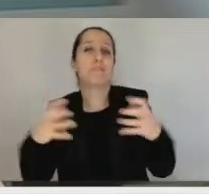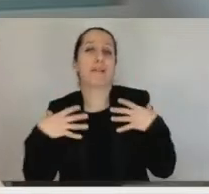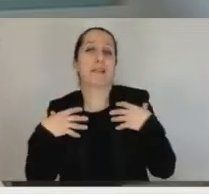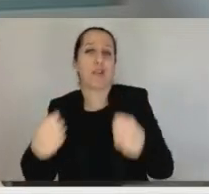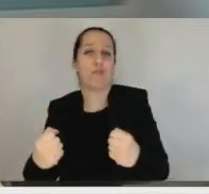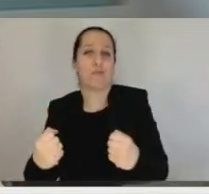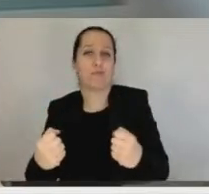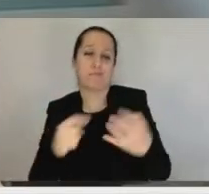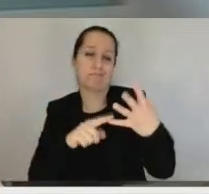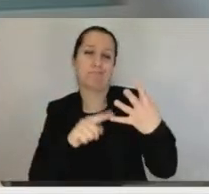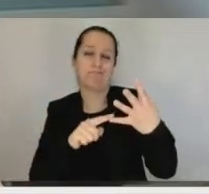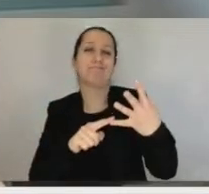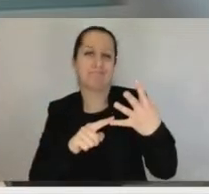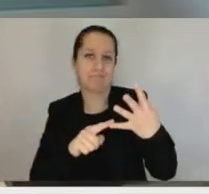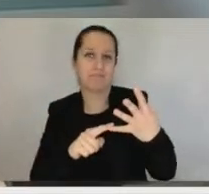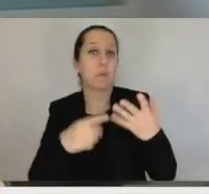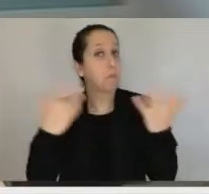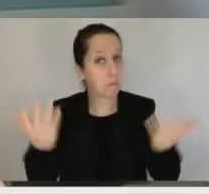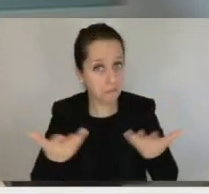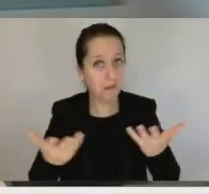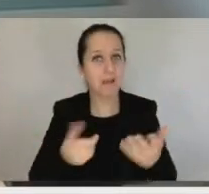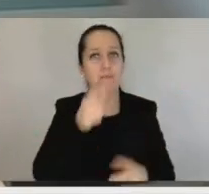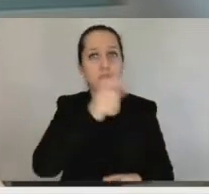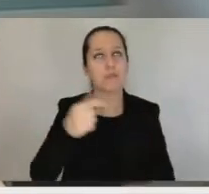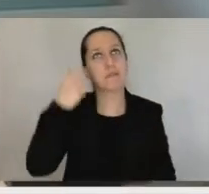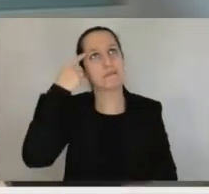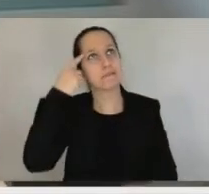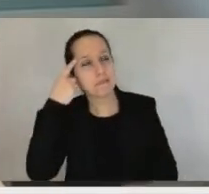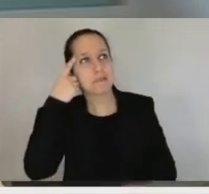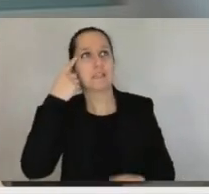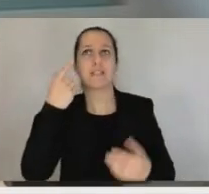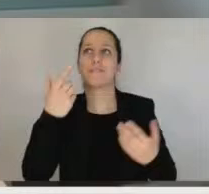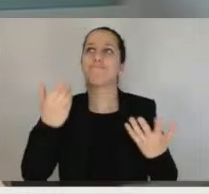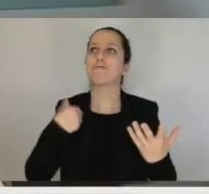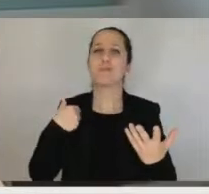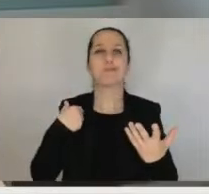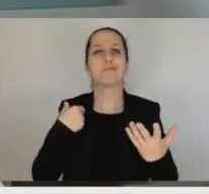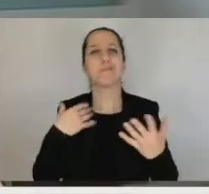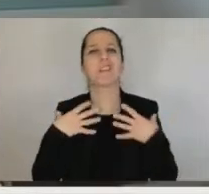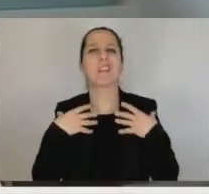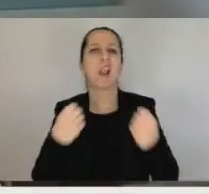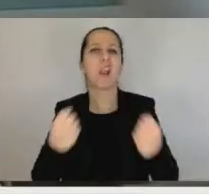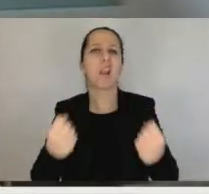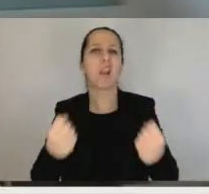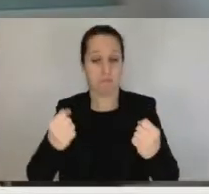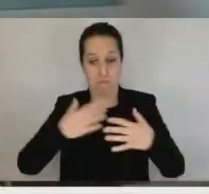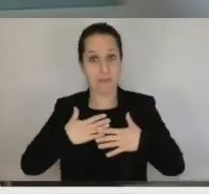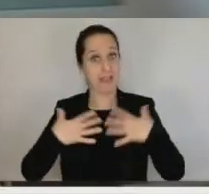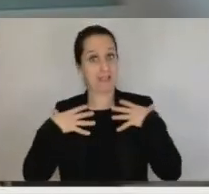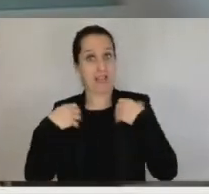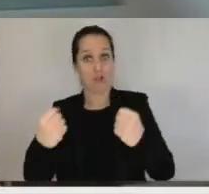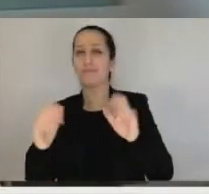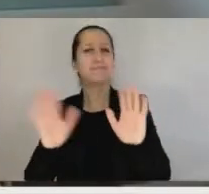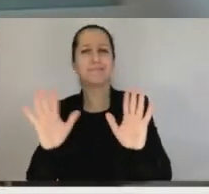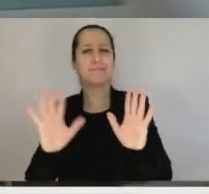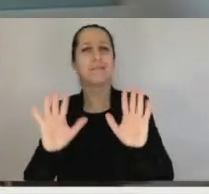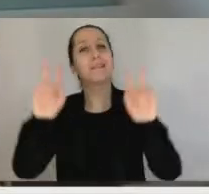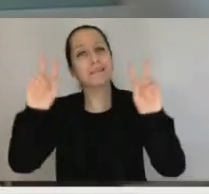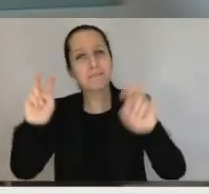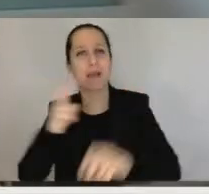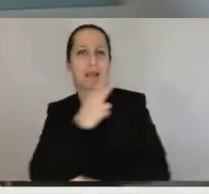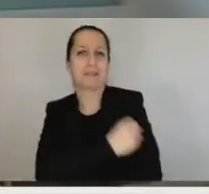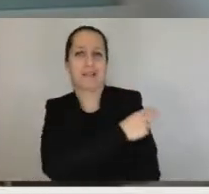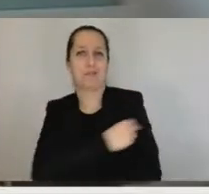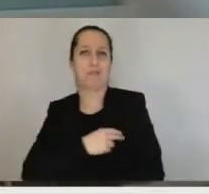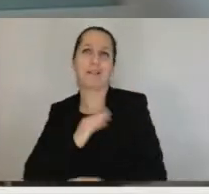thinking about health care, not health. And those financial